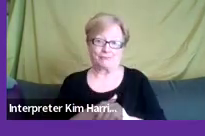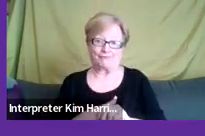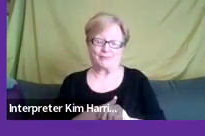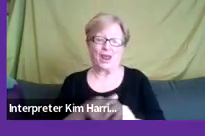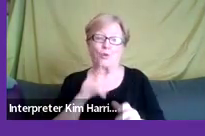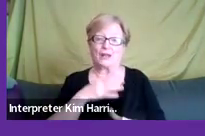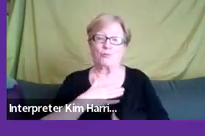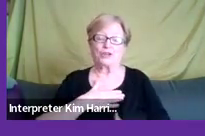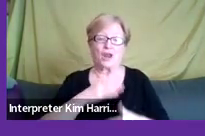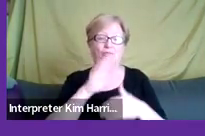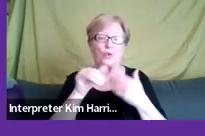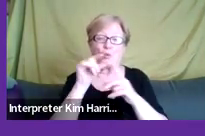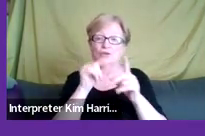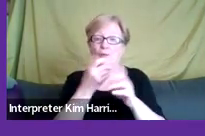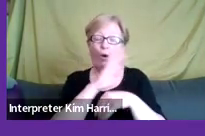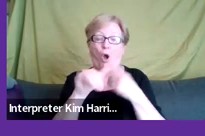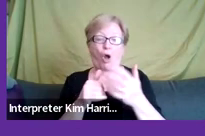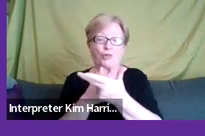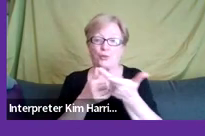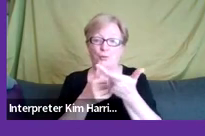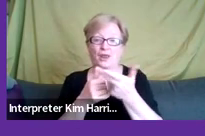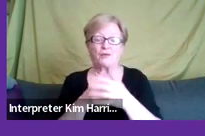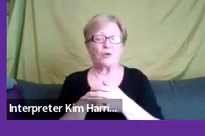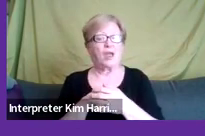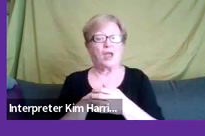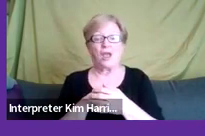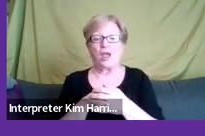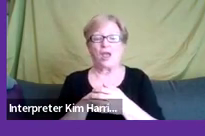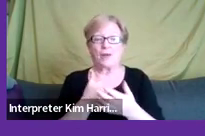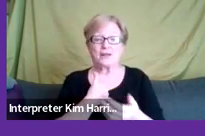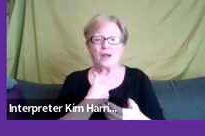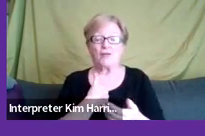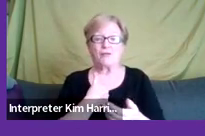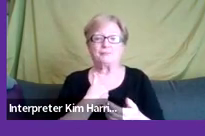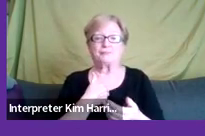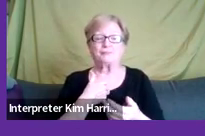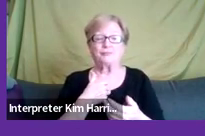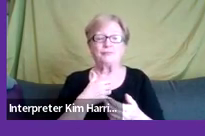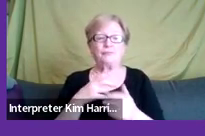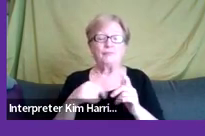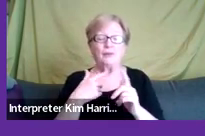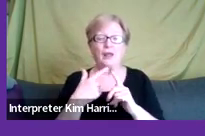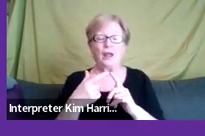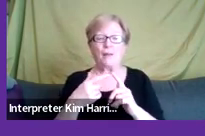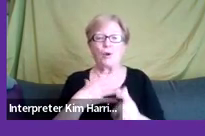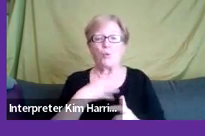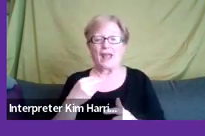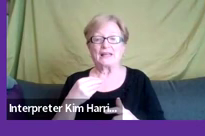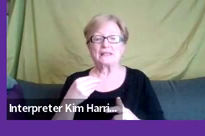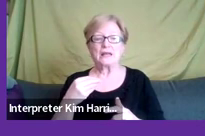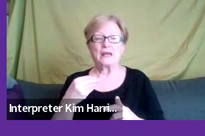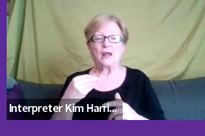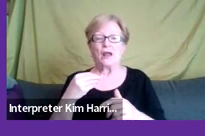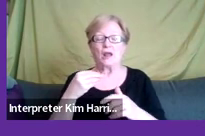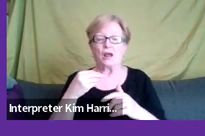appreciate the words from all three of you. I am an assigned female at birth white